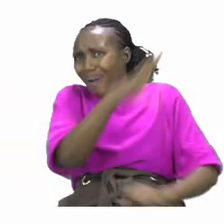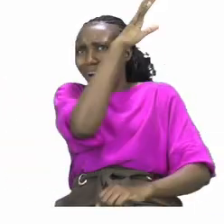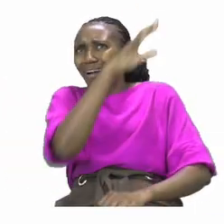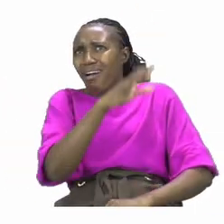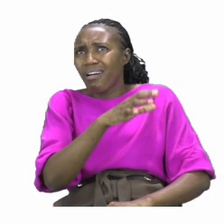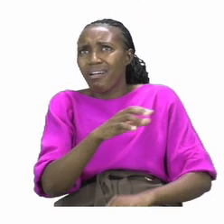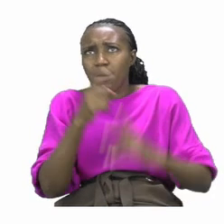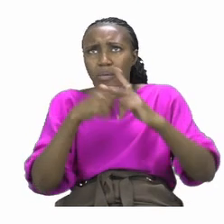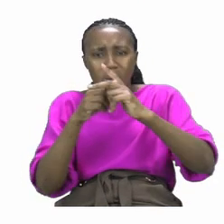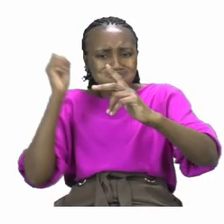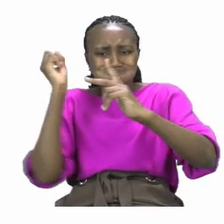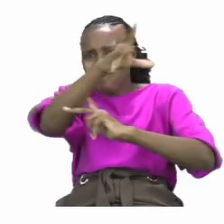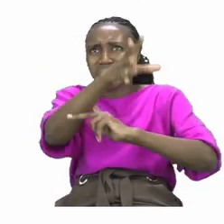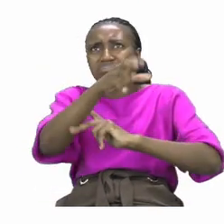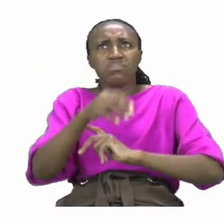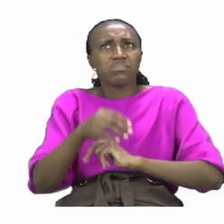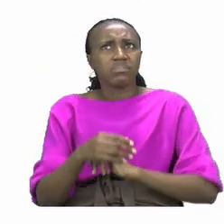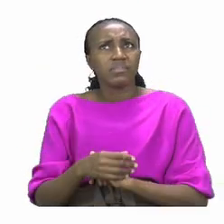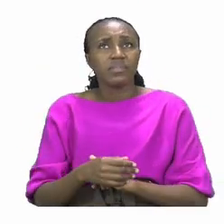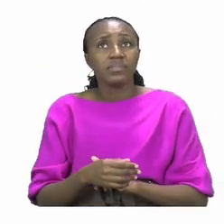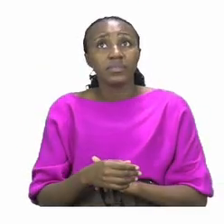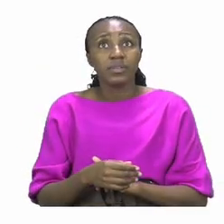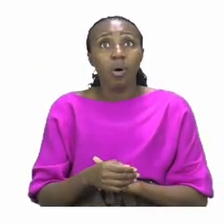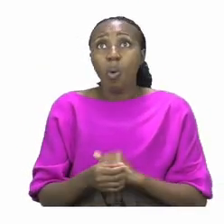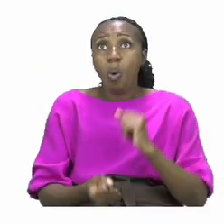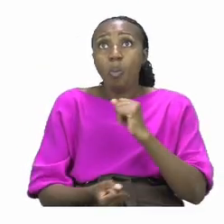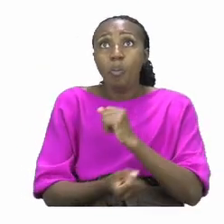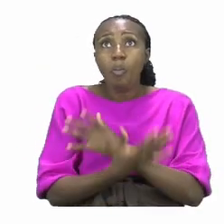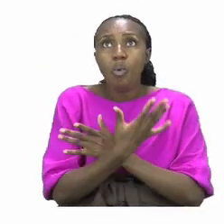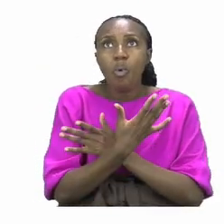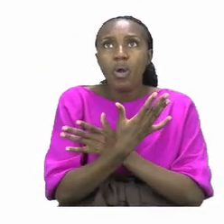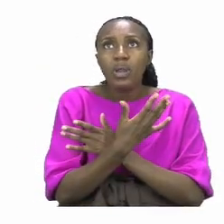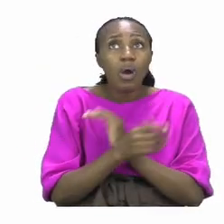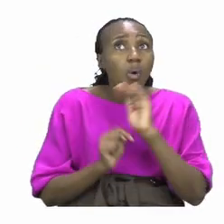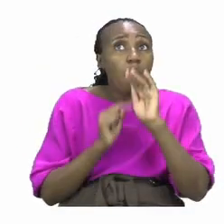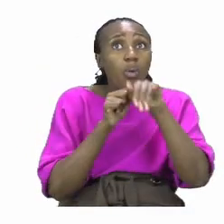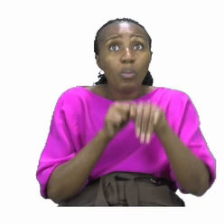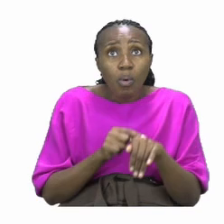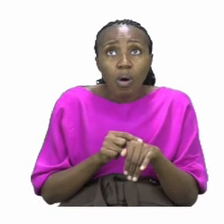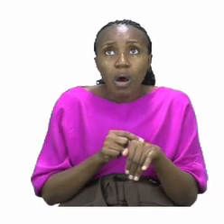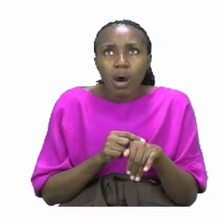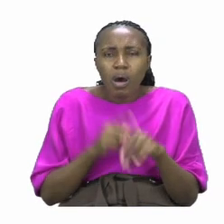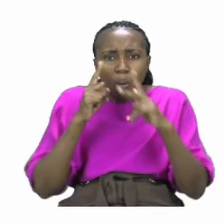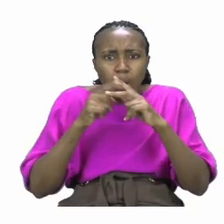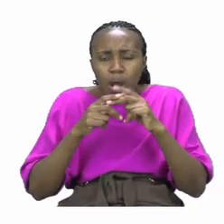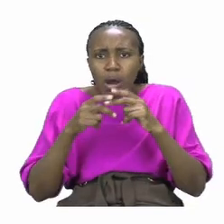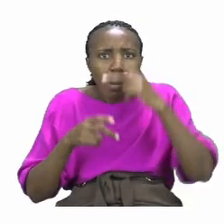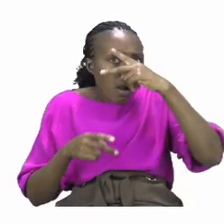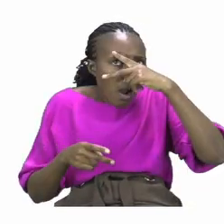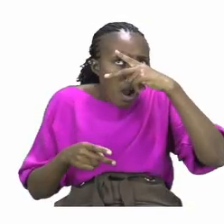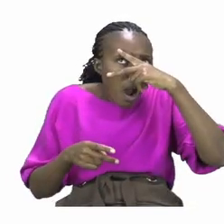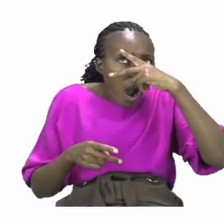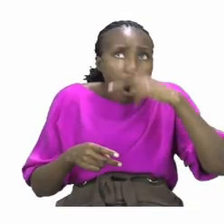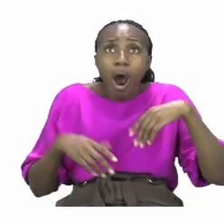the window. The next morning, Jack looked out of the window. There was